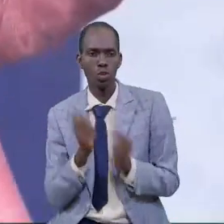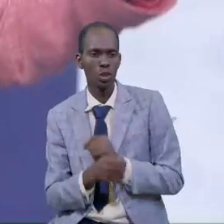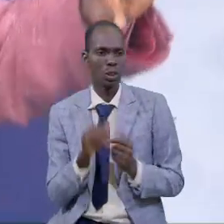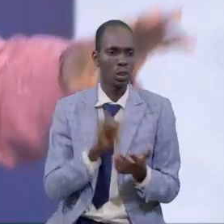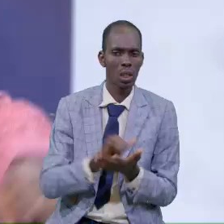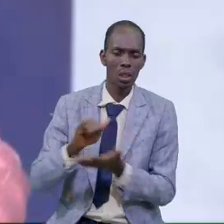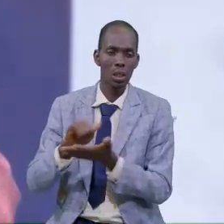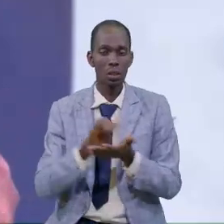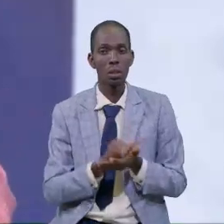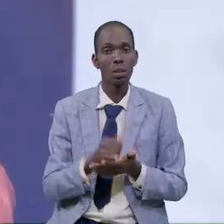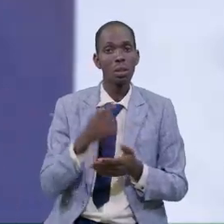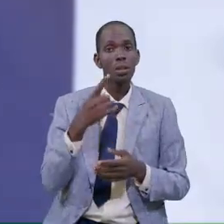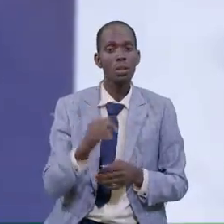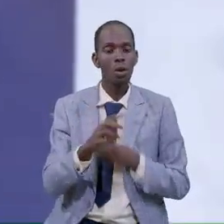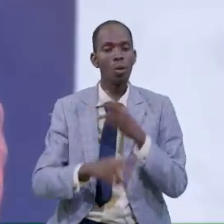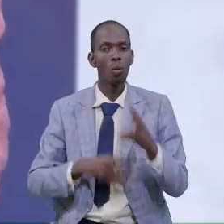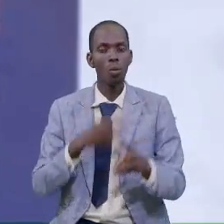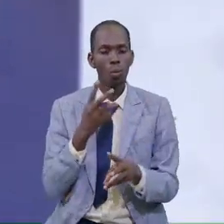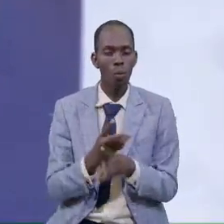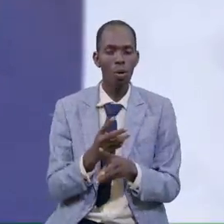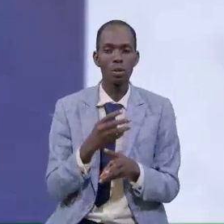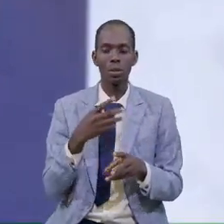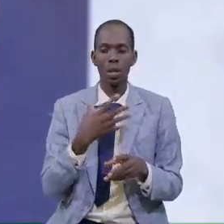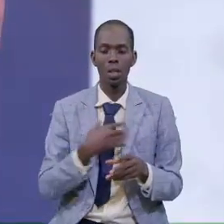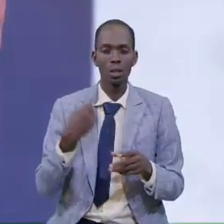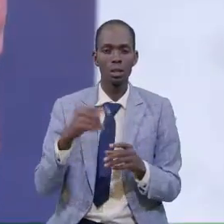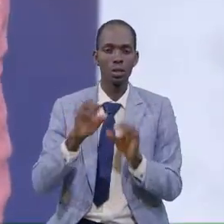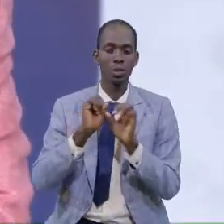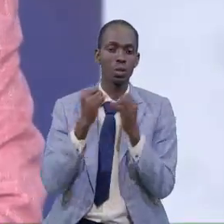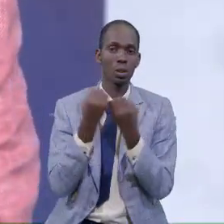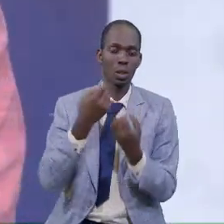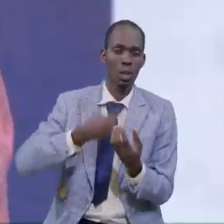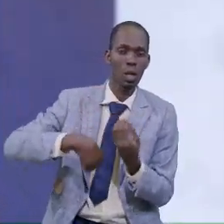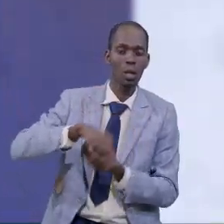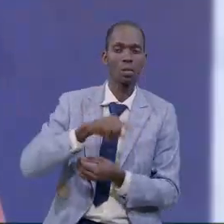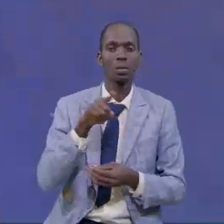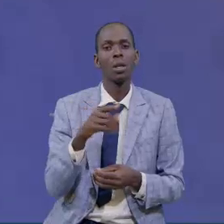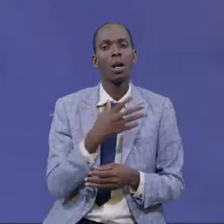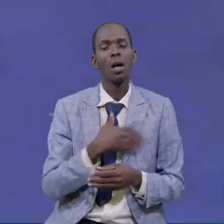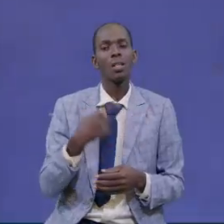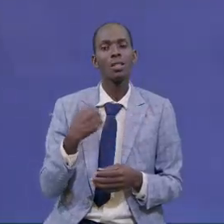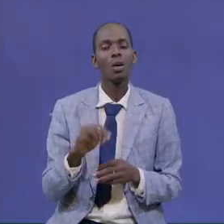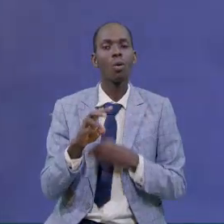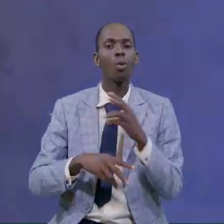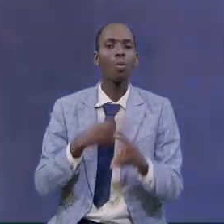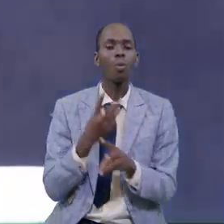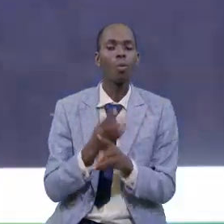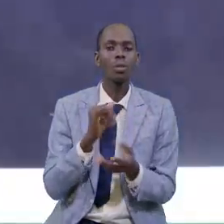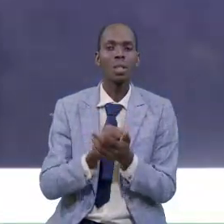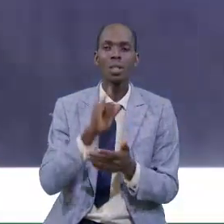the society around them. And the world beyond you. There's a world beyond